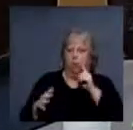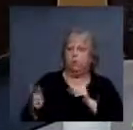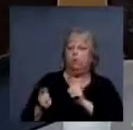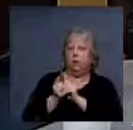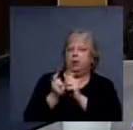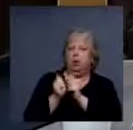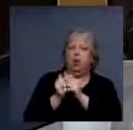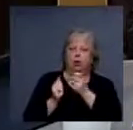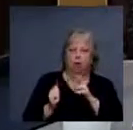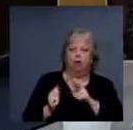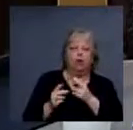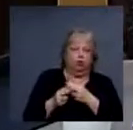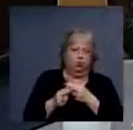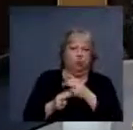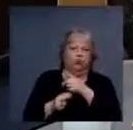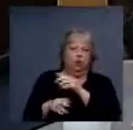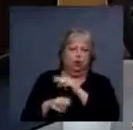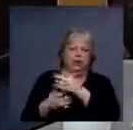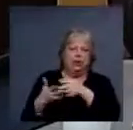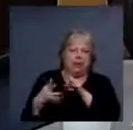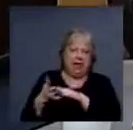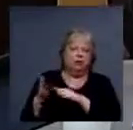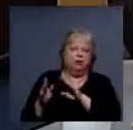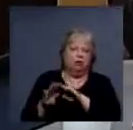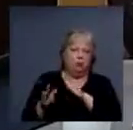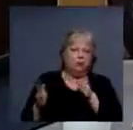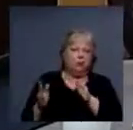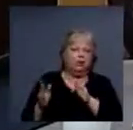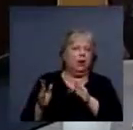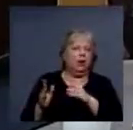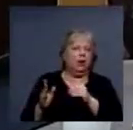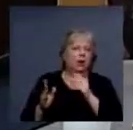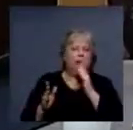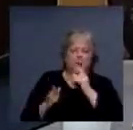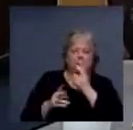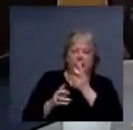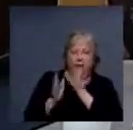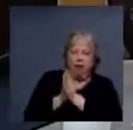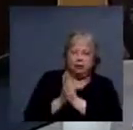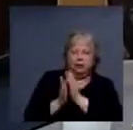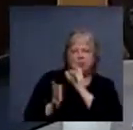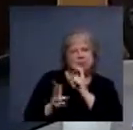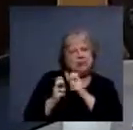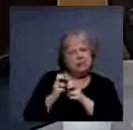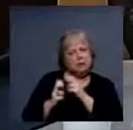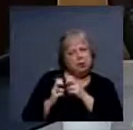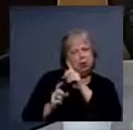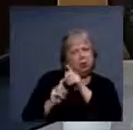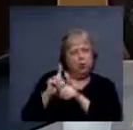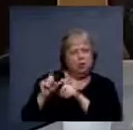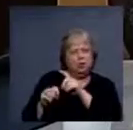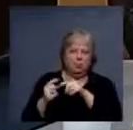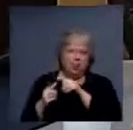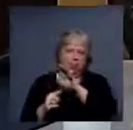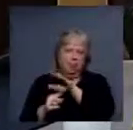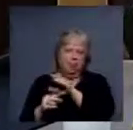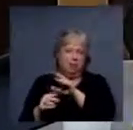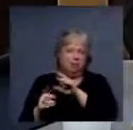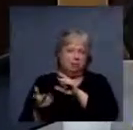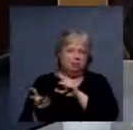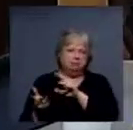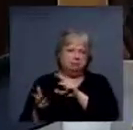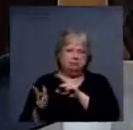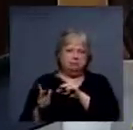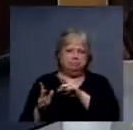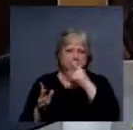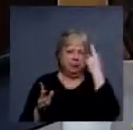soon as I can get on her schedule, and I'm going to ask them hard questions about their intent, because I think right